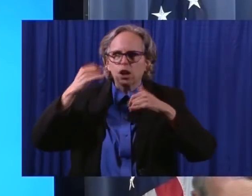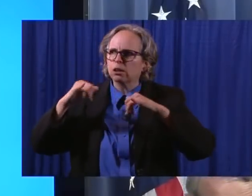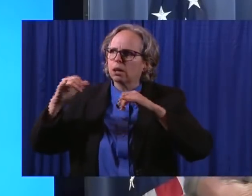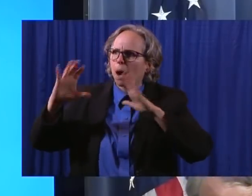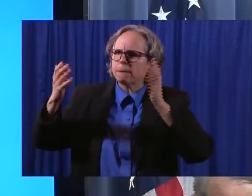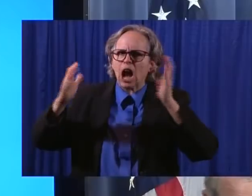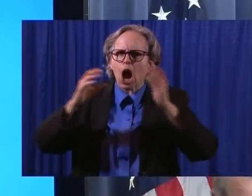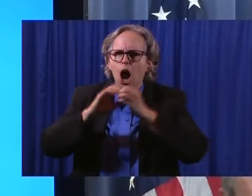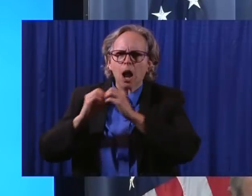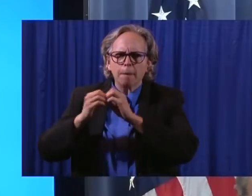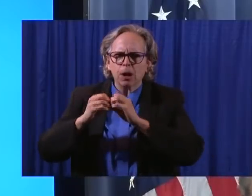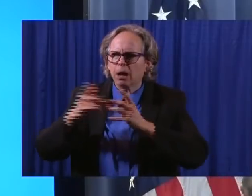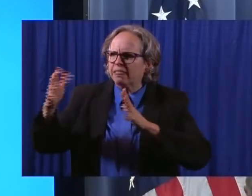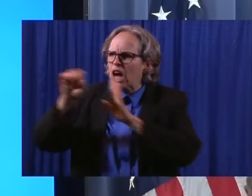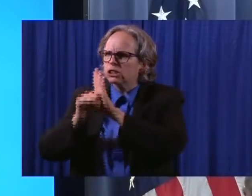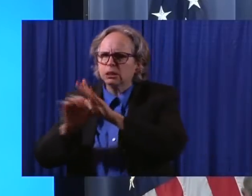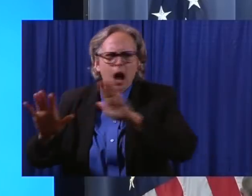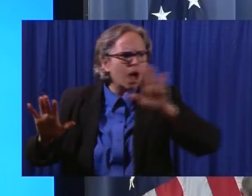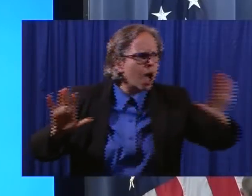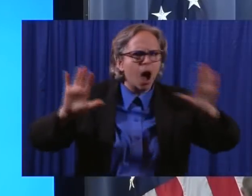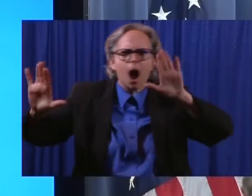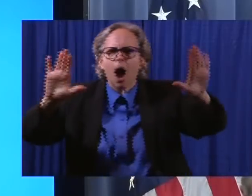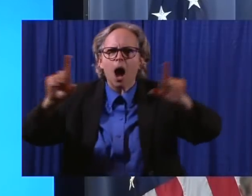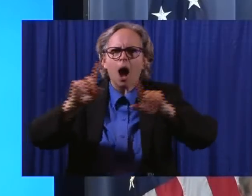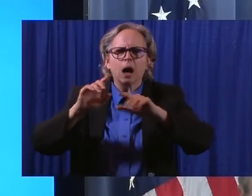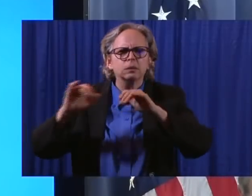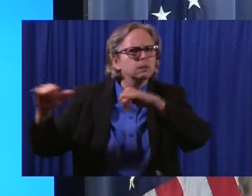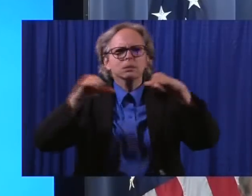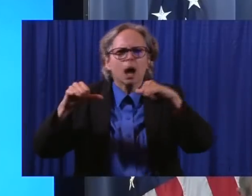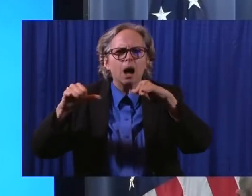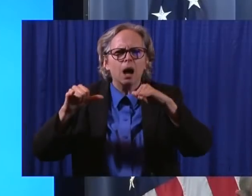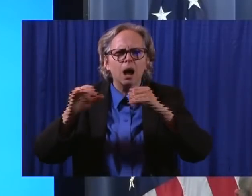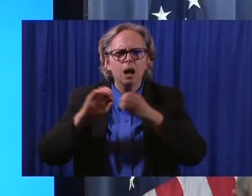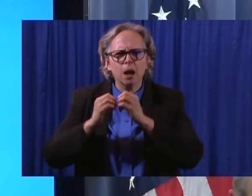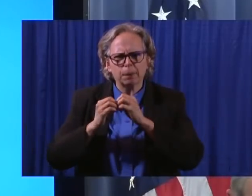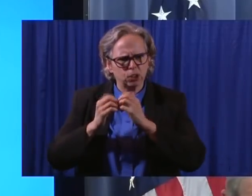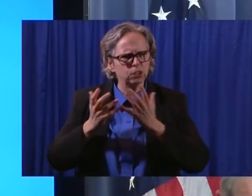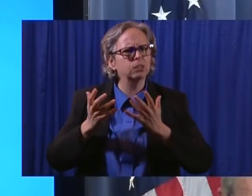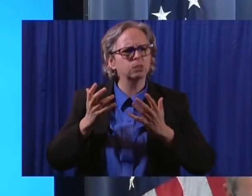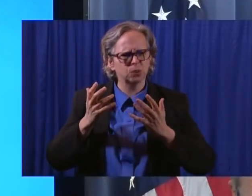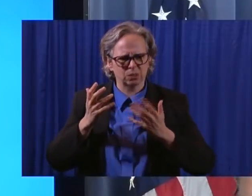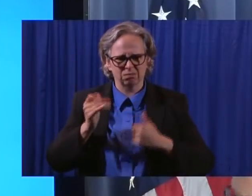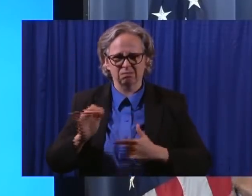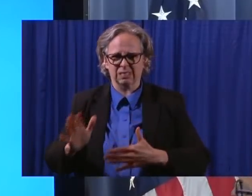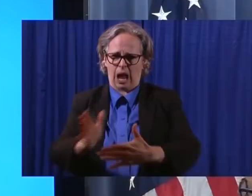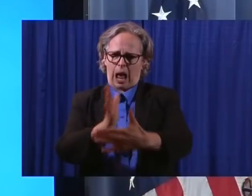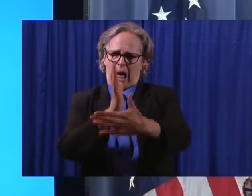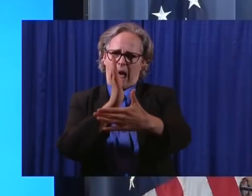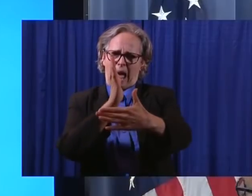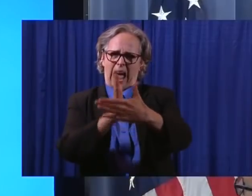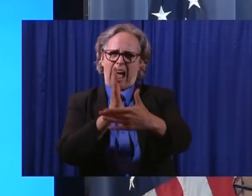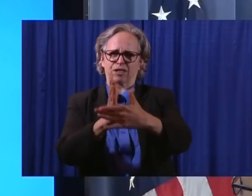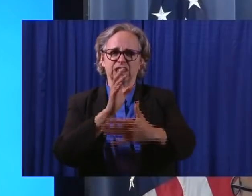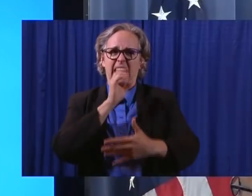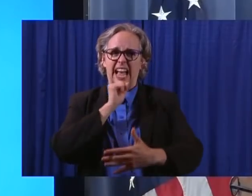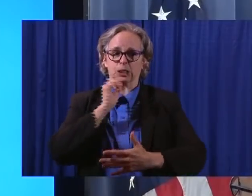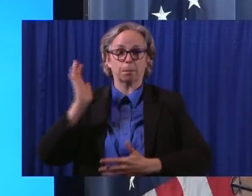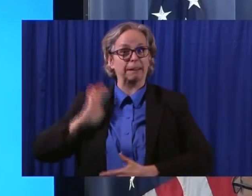their area. See, as you can see from this chart, the average age of people who were infected in March